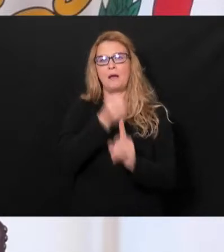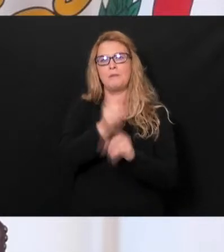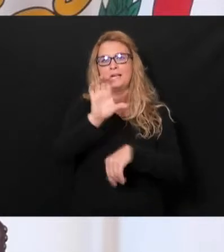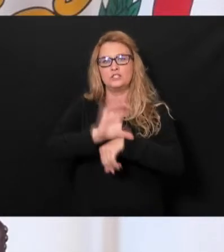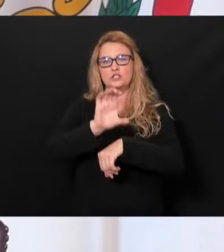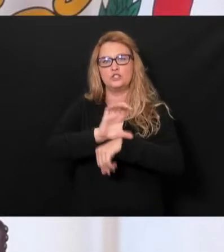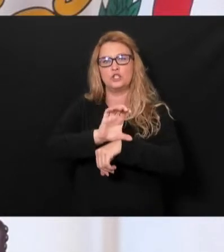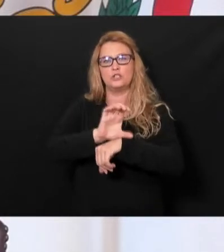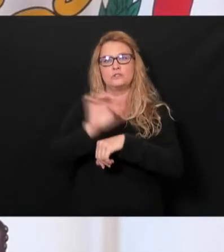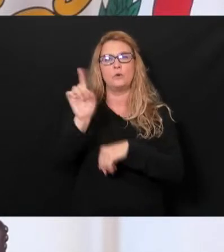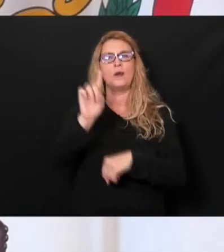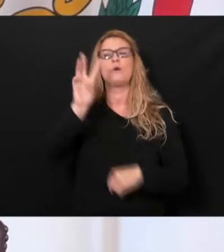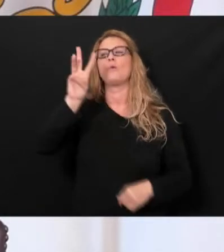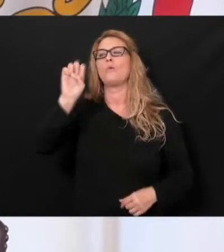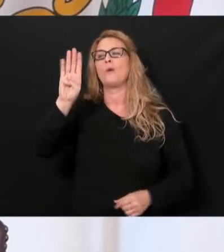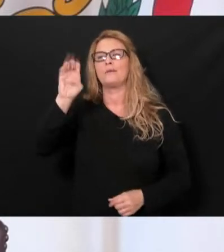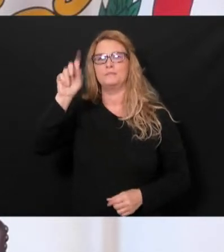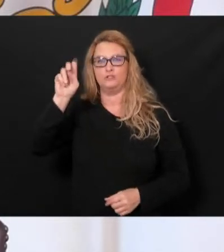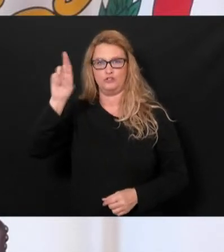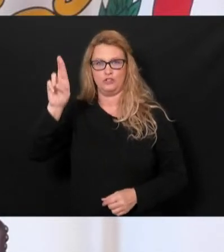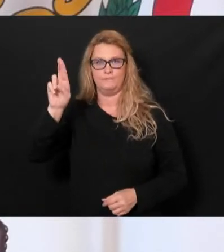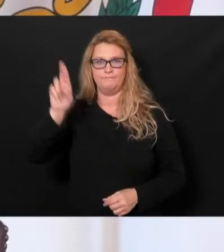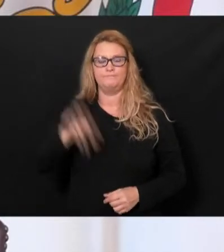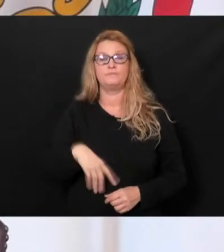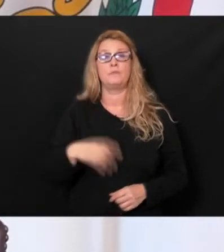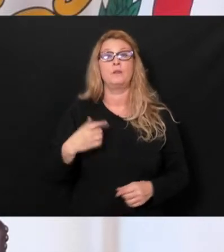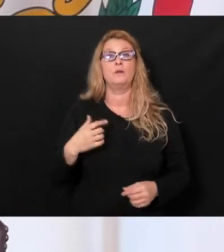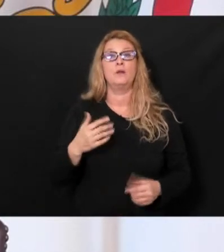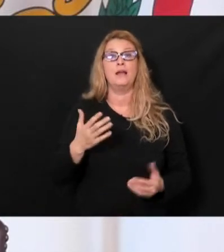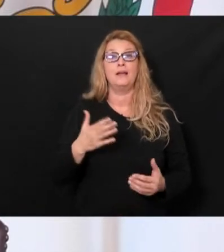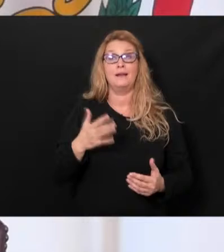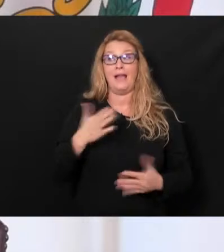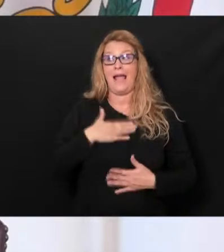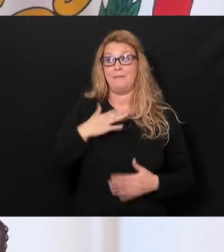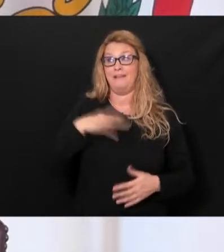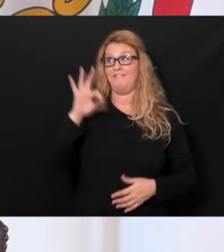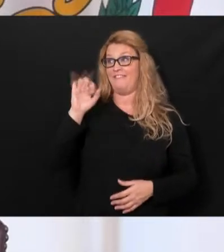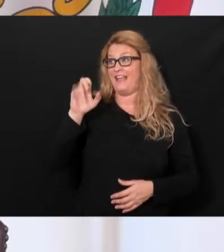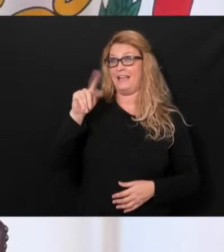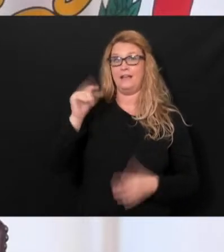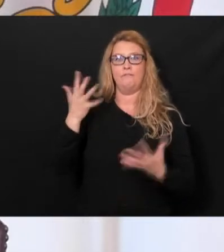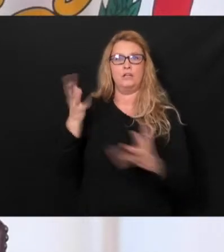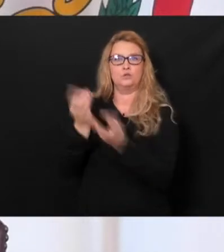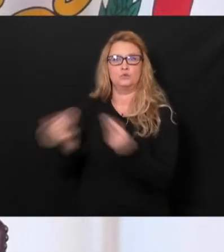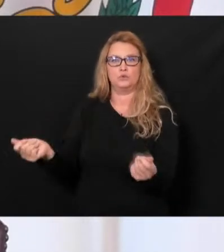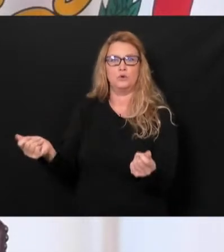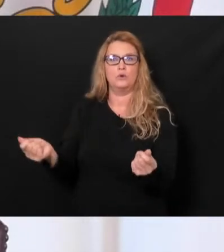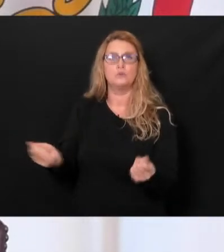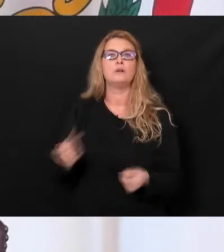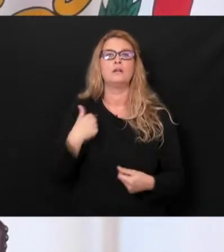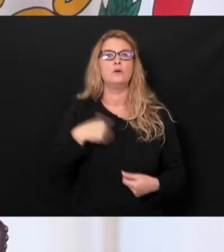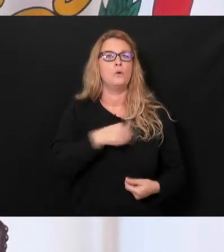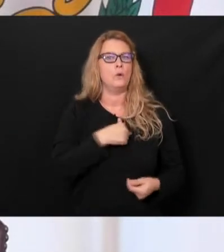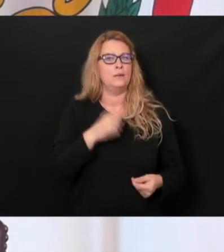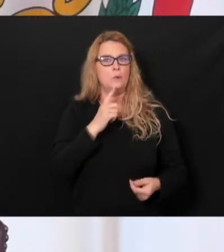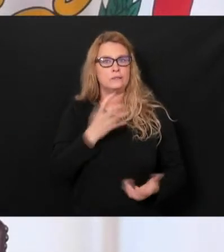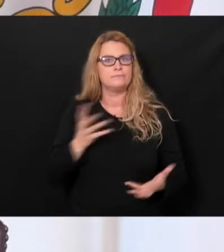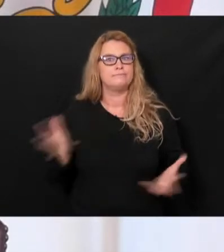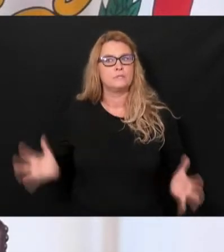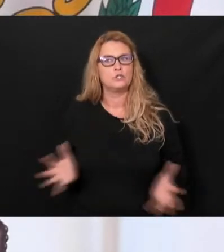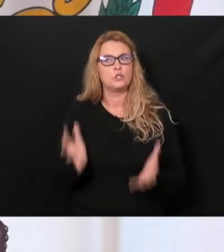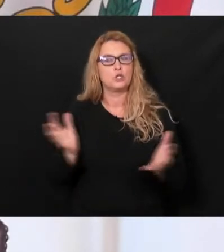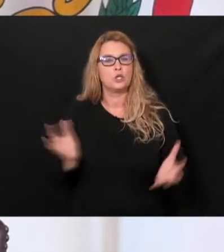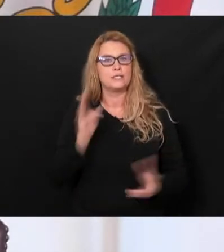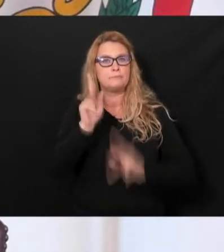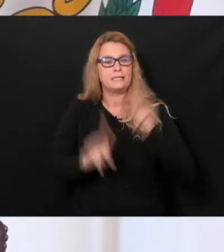church community. It's in Webster County. We're happy to get Fayette County out of that. I strongly encourage you just to keep on doing